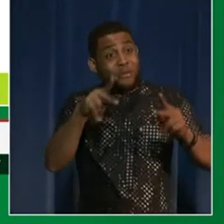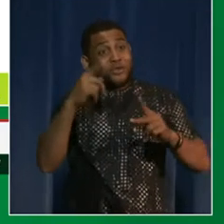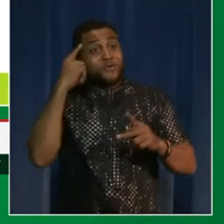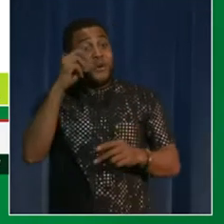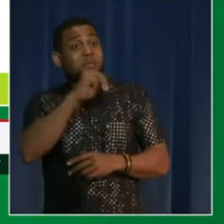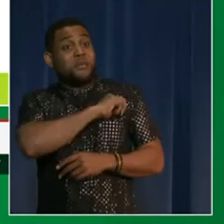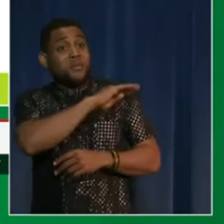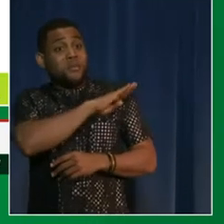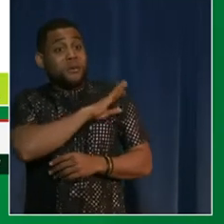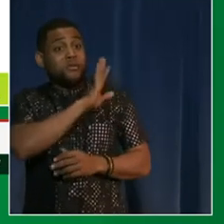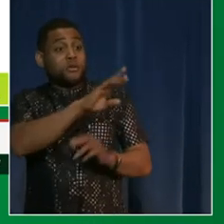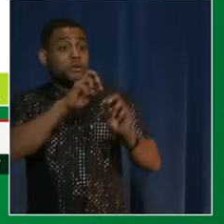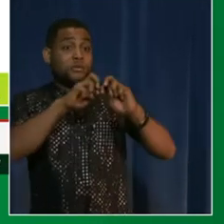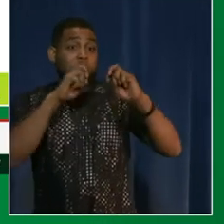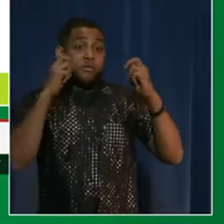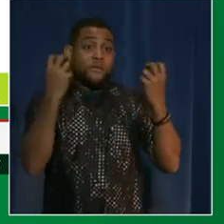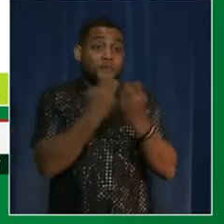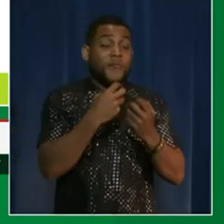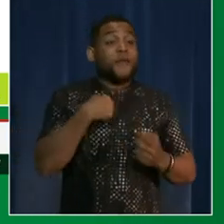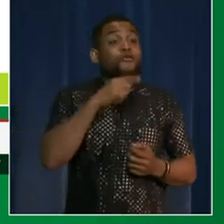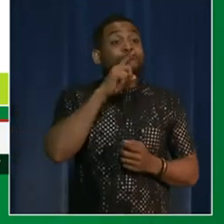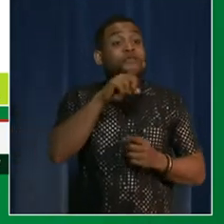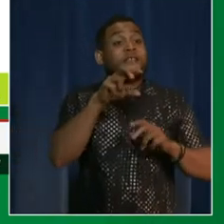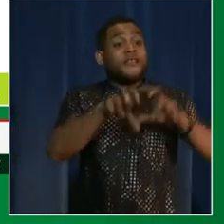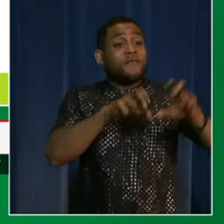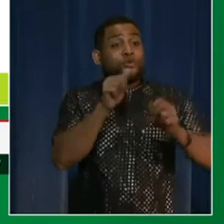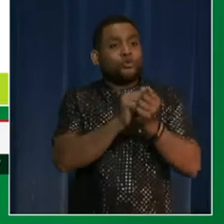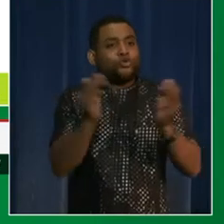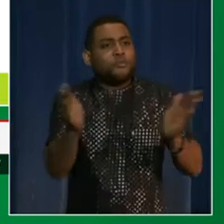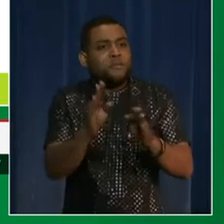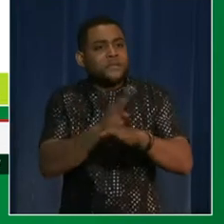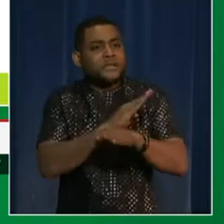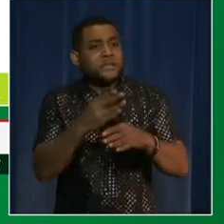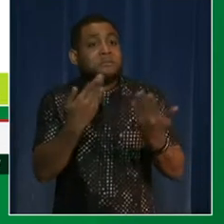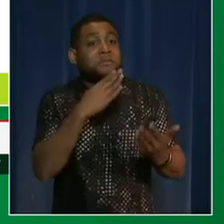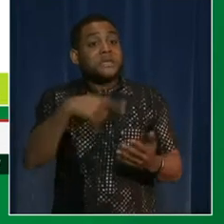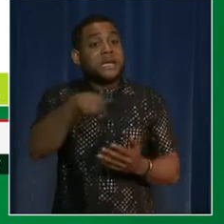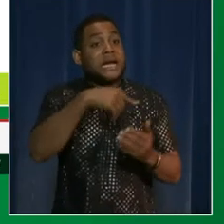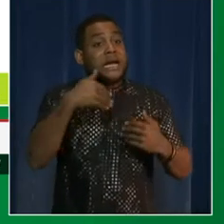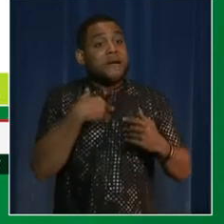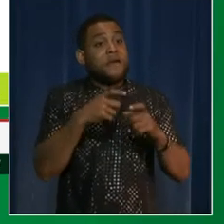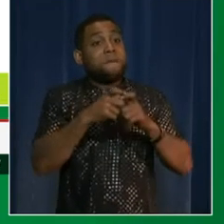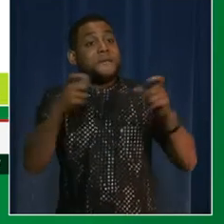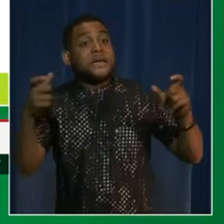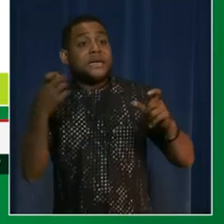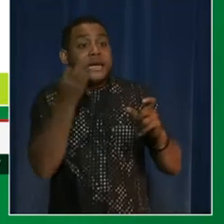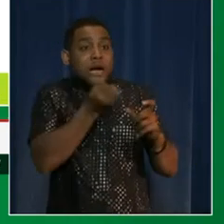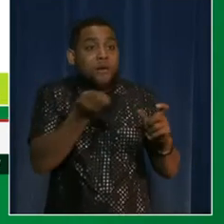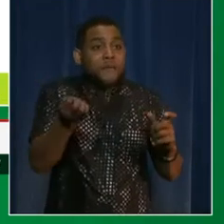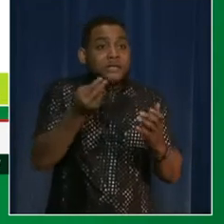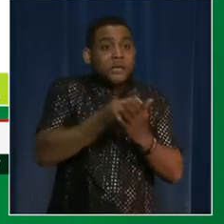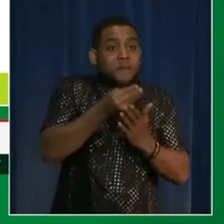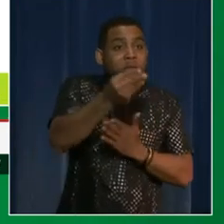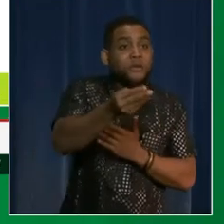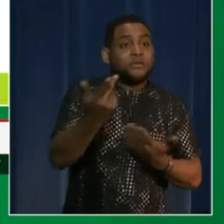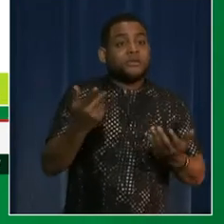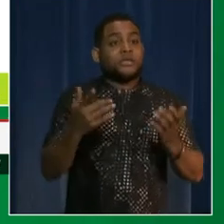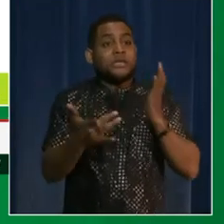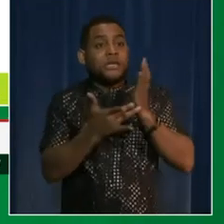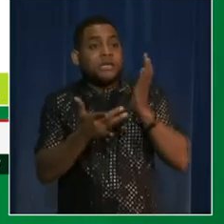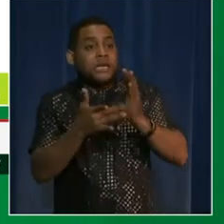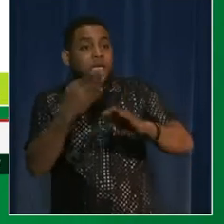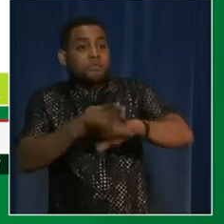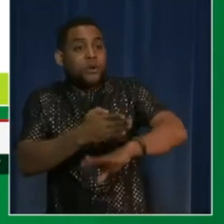growing small businesses who may have large equipment purchases, tech upgrades or enhancements